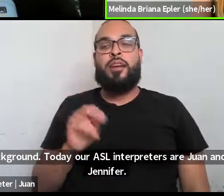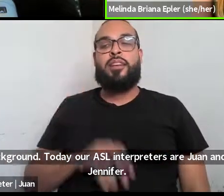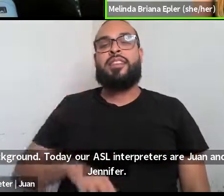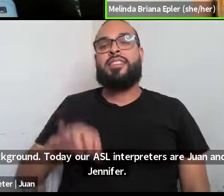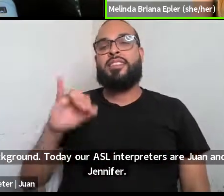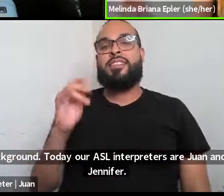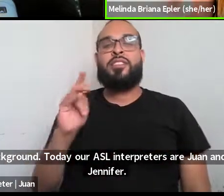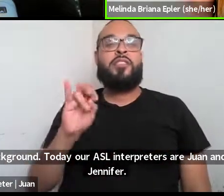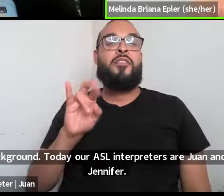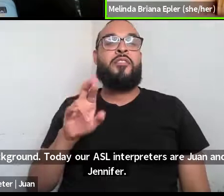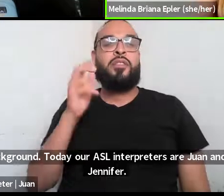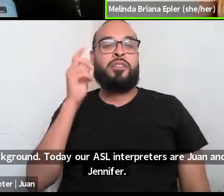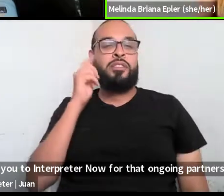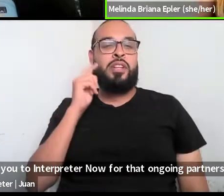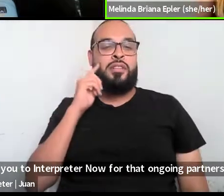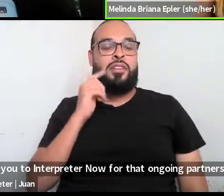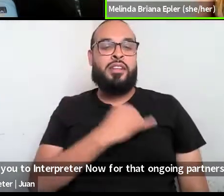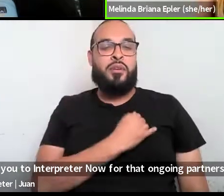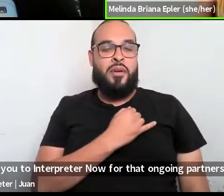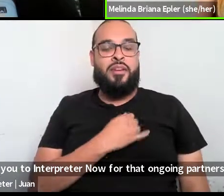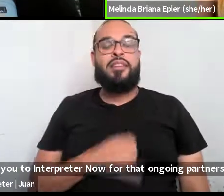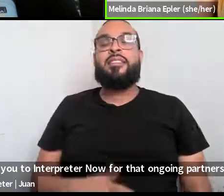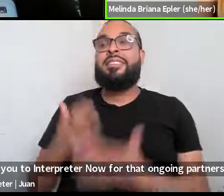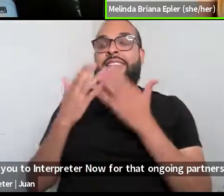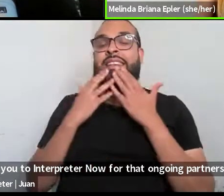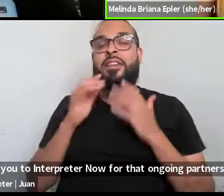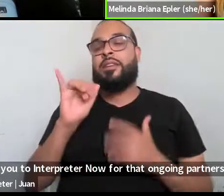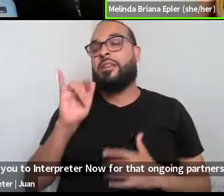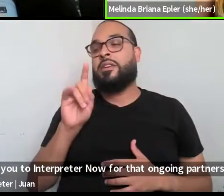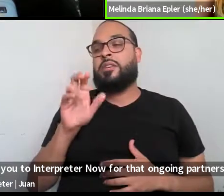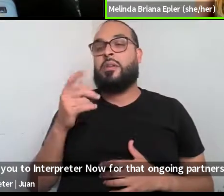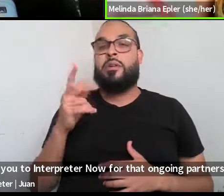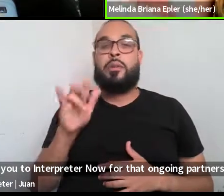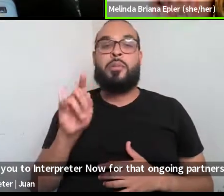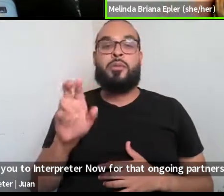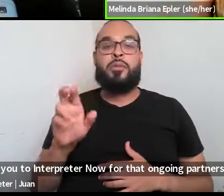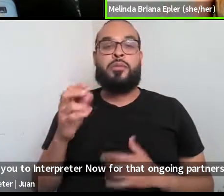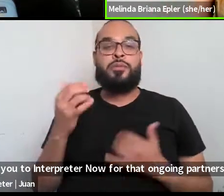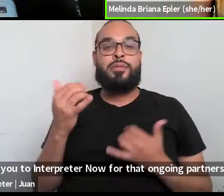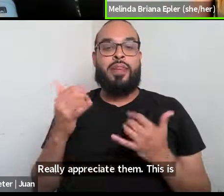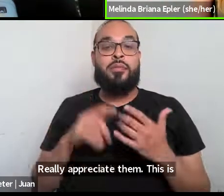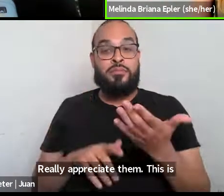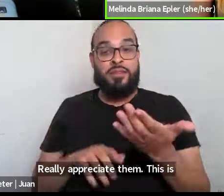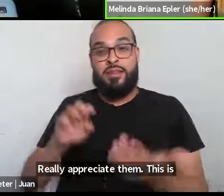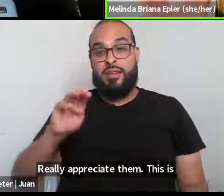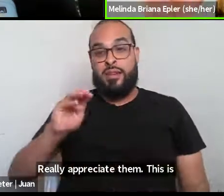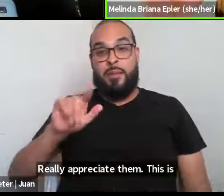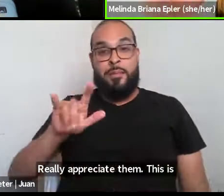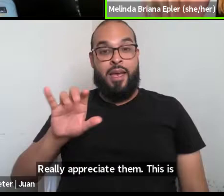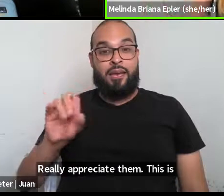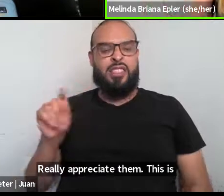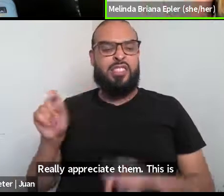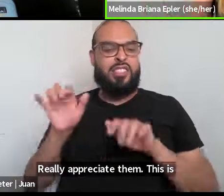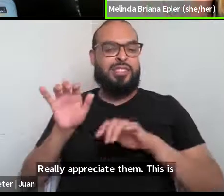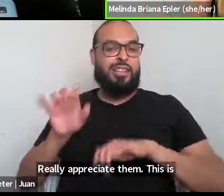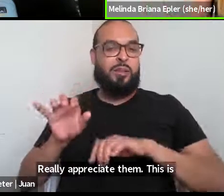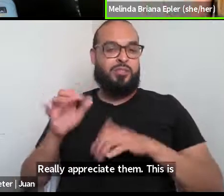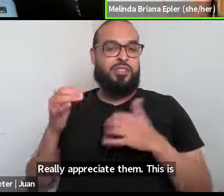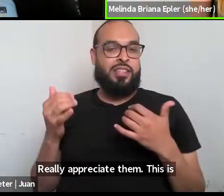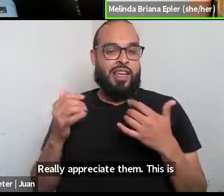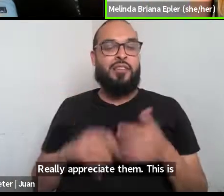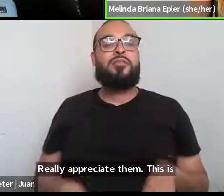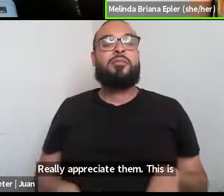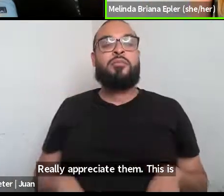them. This is also being live captioned by Maggie at White Coat Captioning. So if you want to turn on captioning, go down to the bottom of your